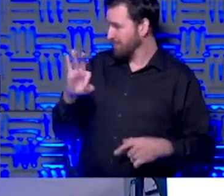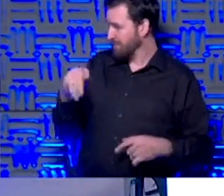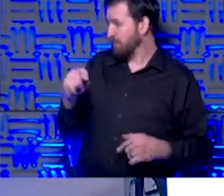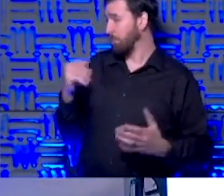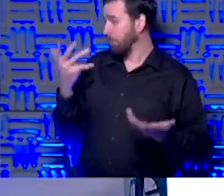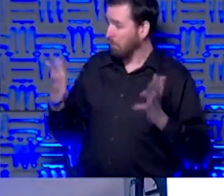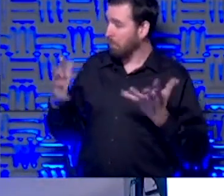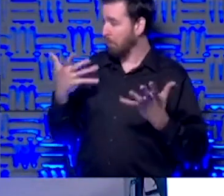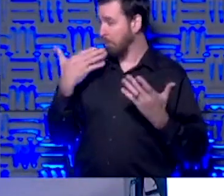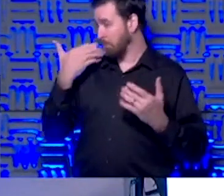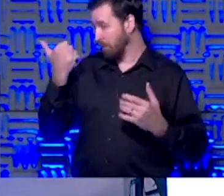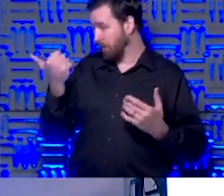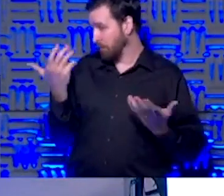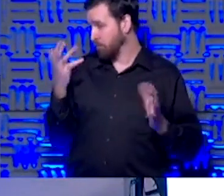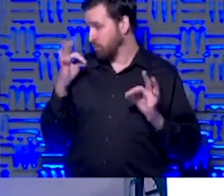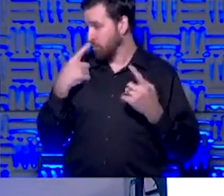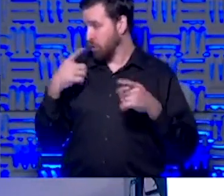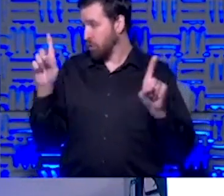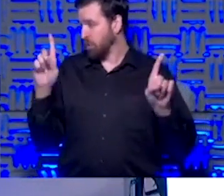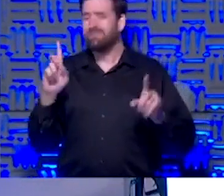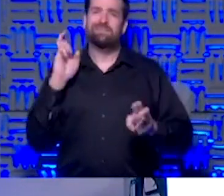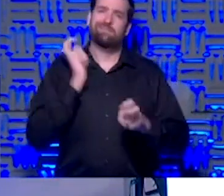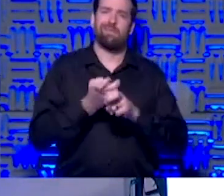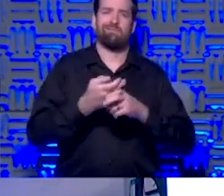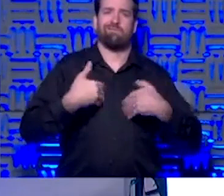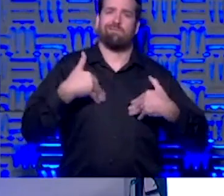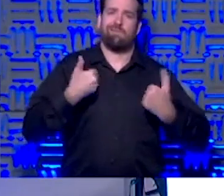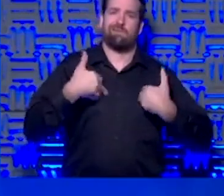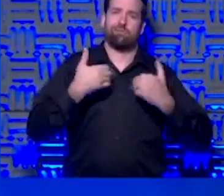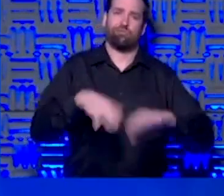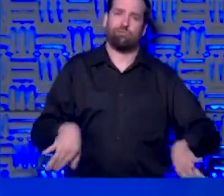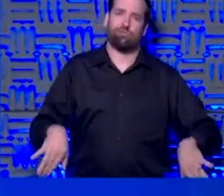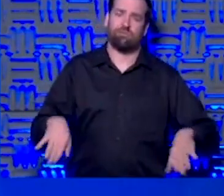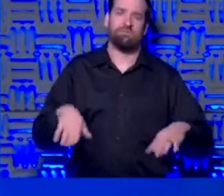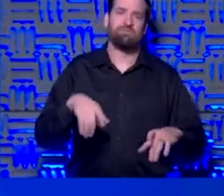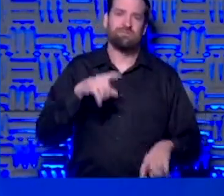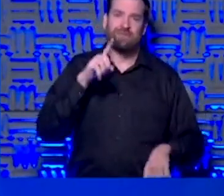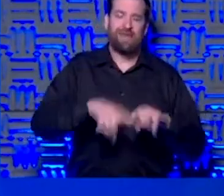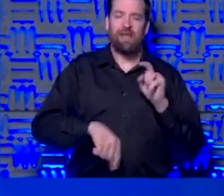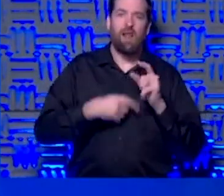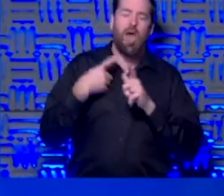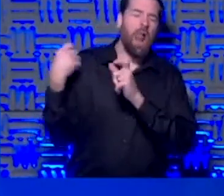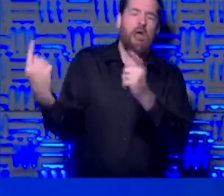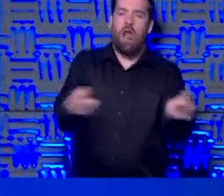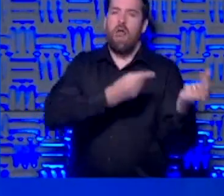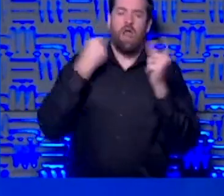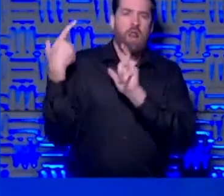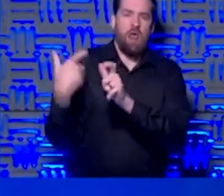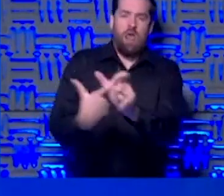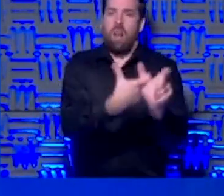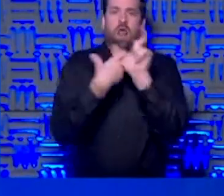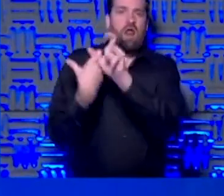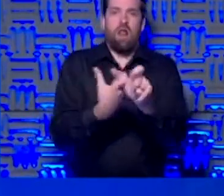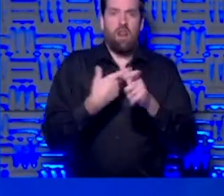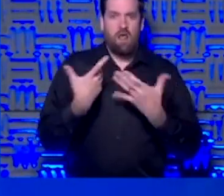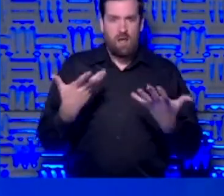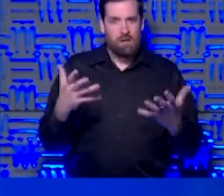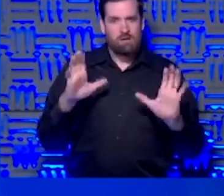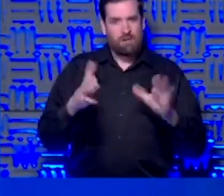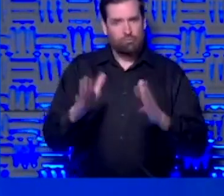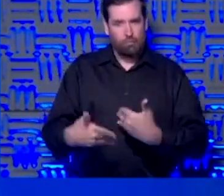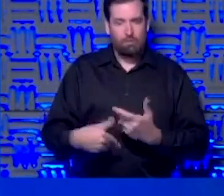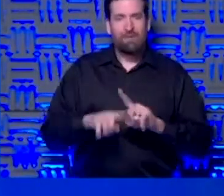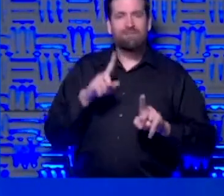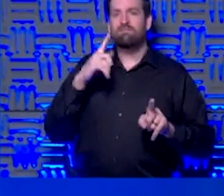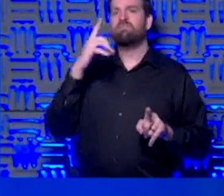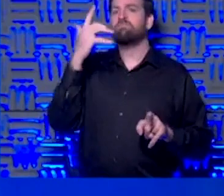prefer 6. It's hard with young children, I think, because they're not going to really physical distance when they go running and colliding into the classroom. But fortunately, they